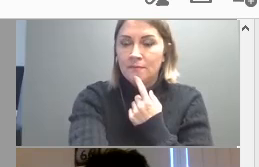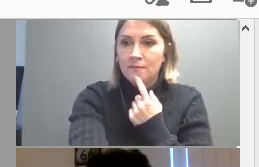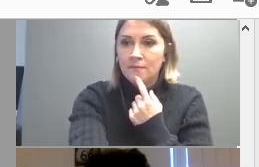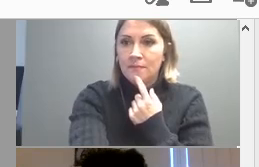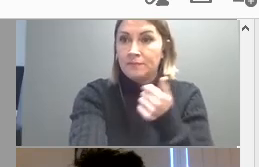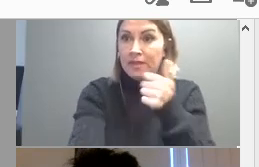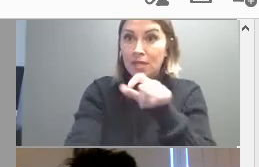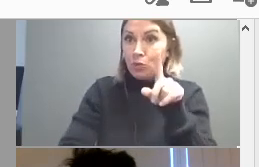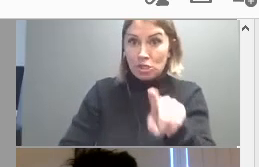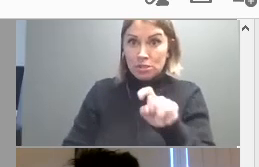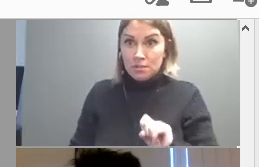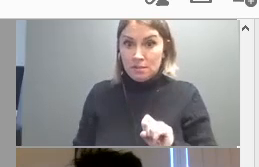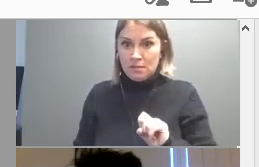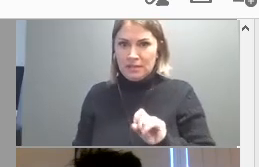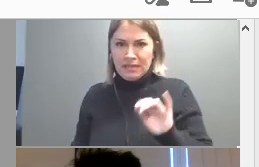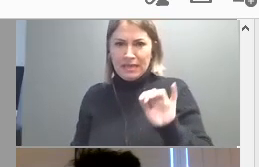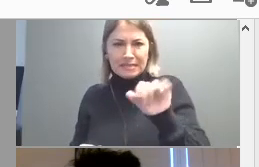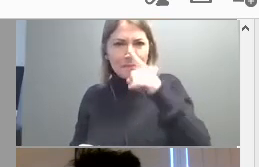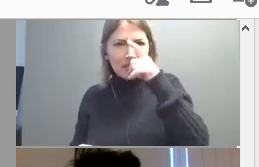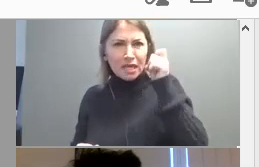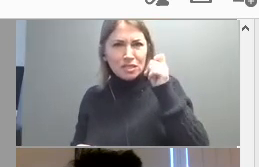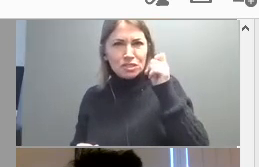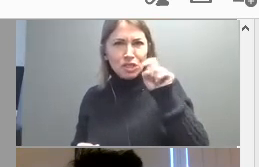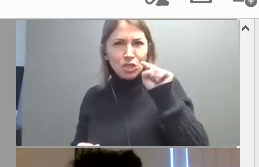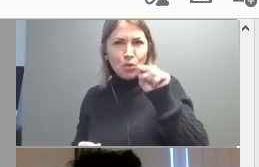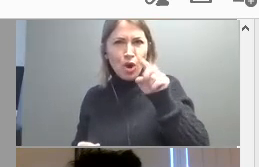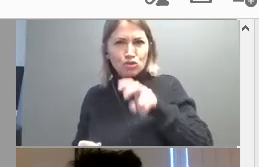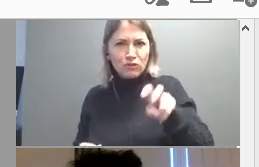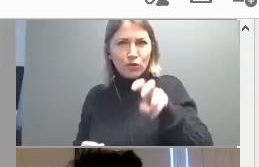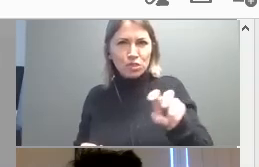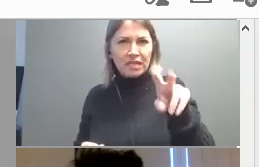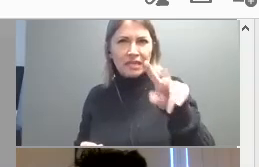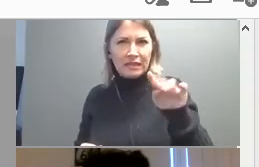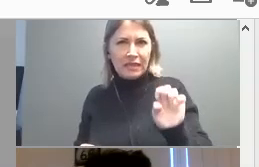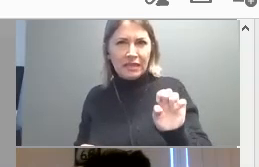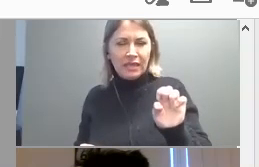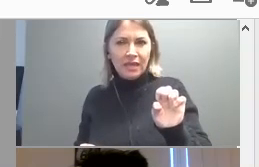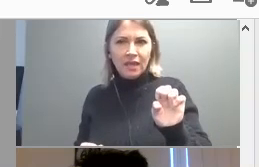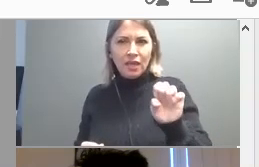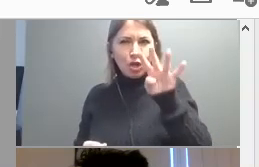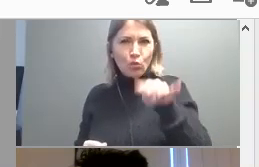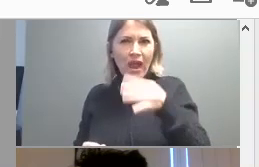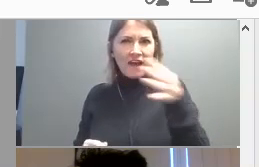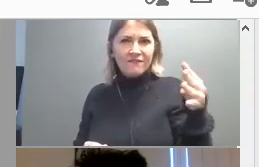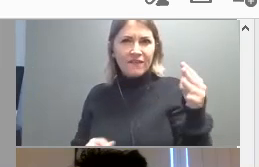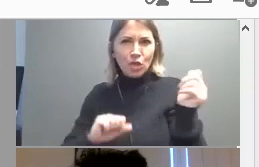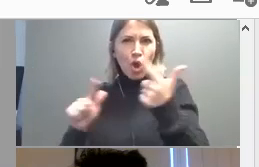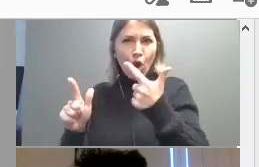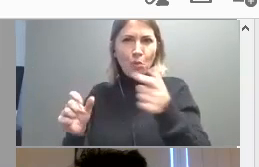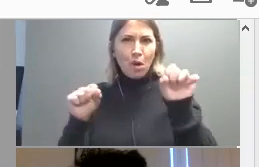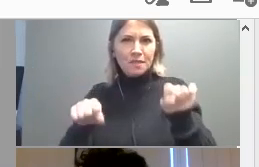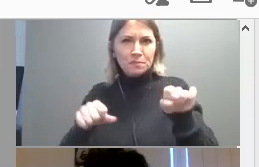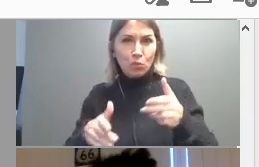Because is that because you're basically traversing the graph in every possible conceivable